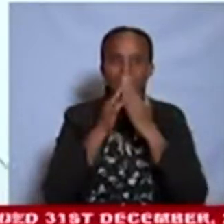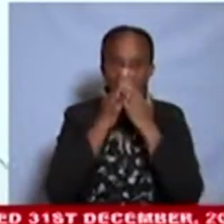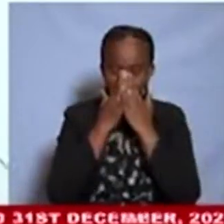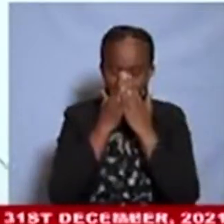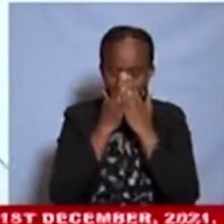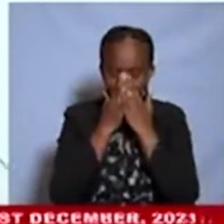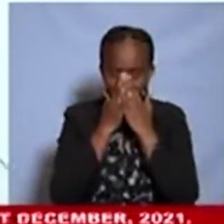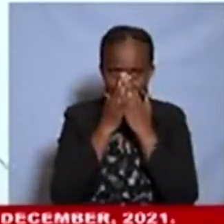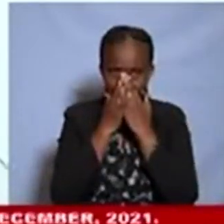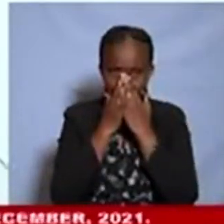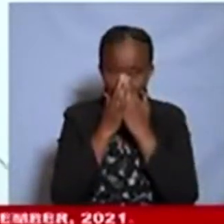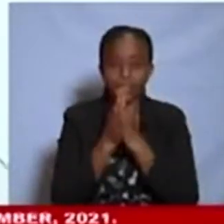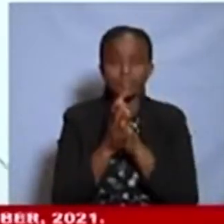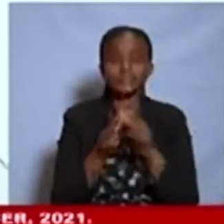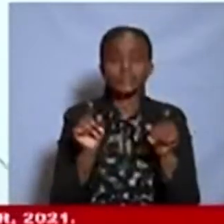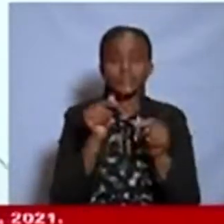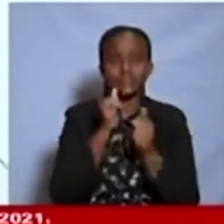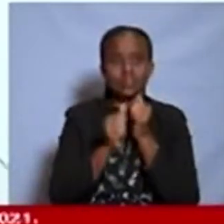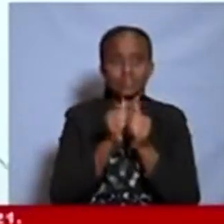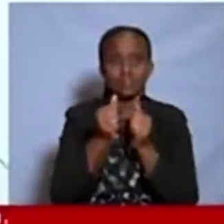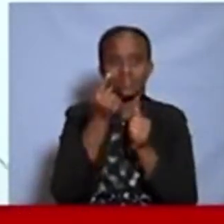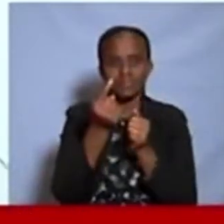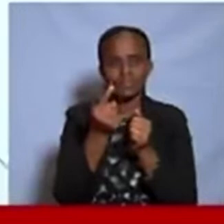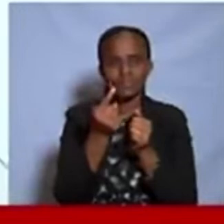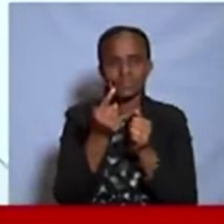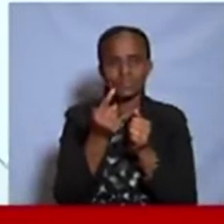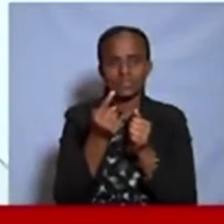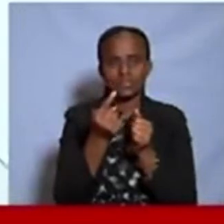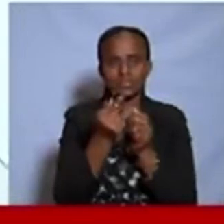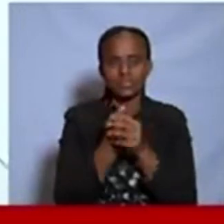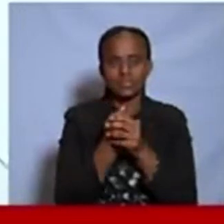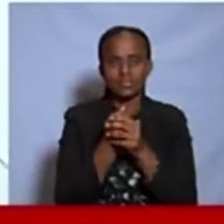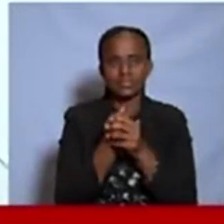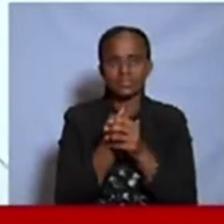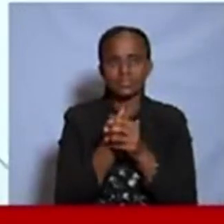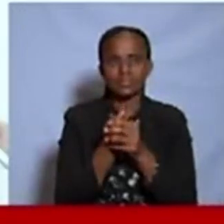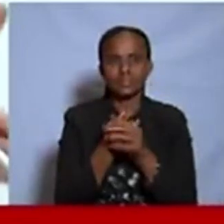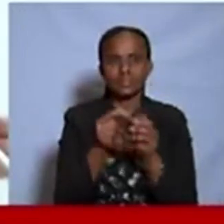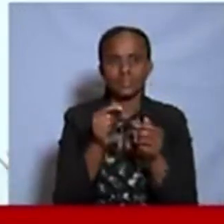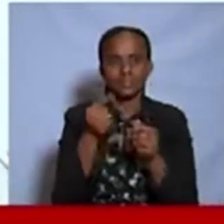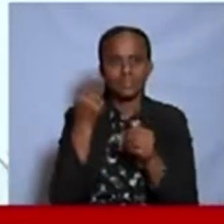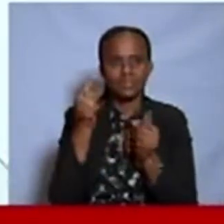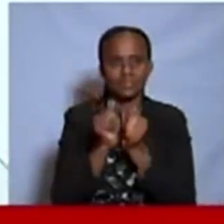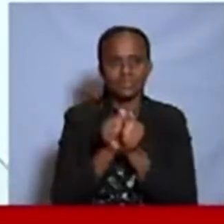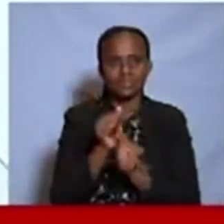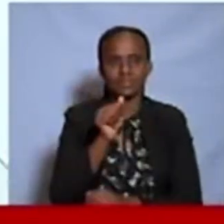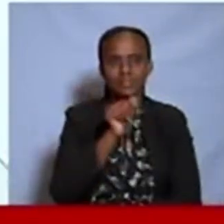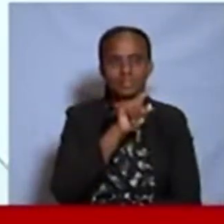Which comes first? As a local authority, no, we wouldn't allow, Chair. So with Zema,